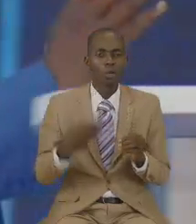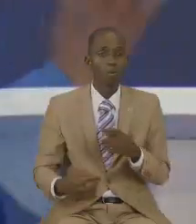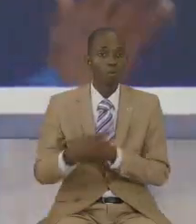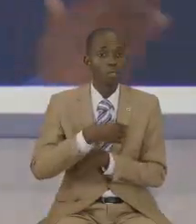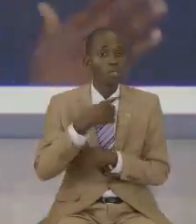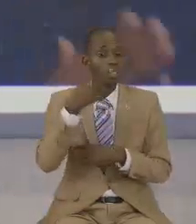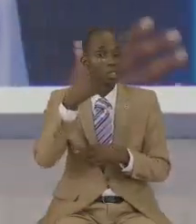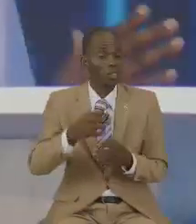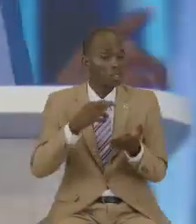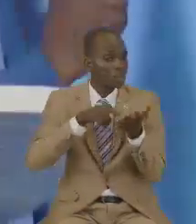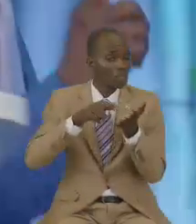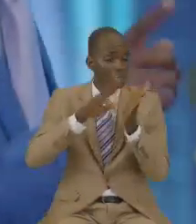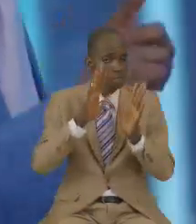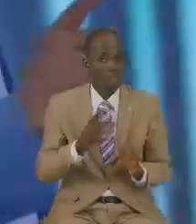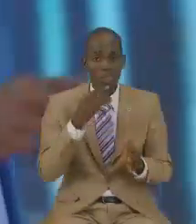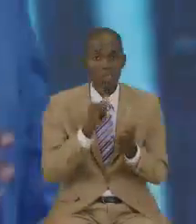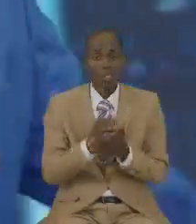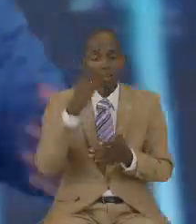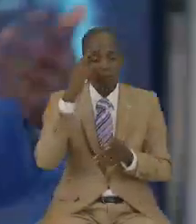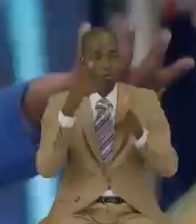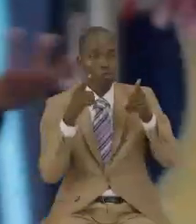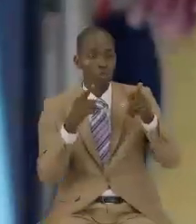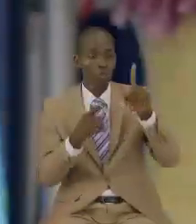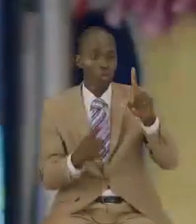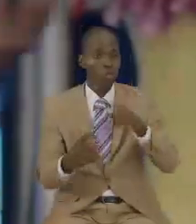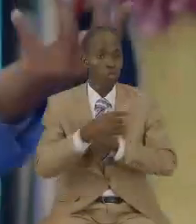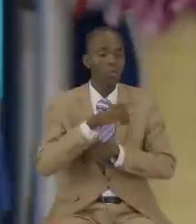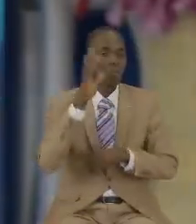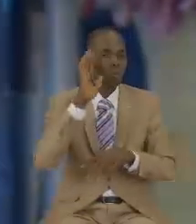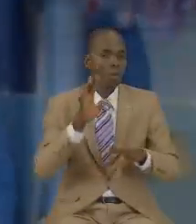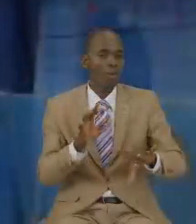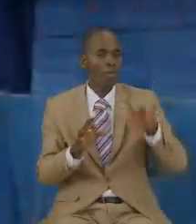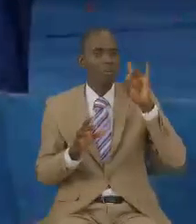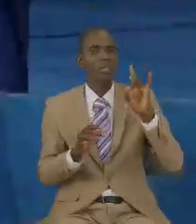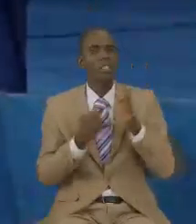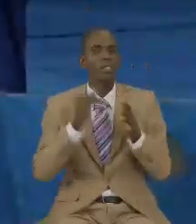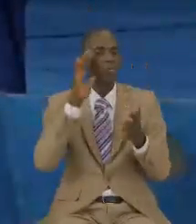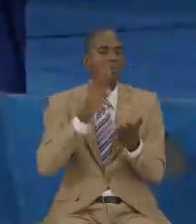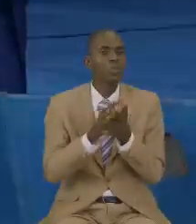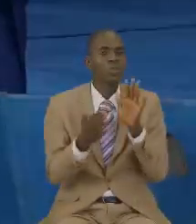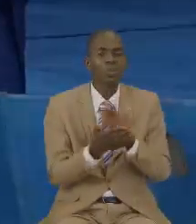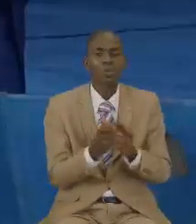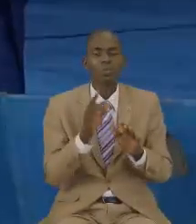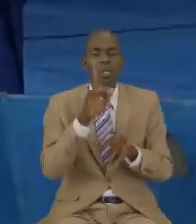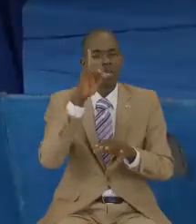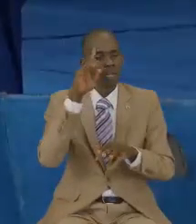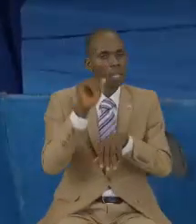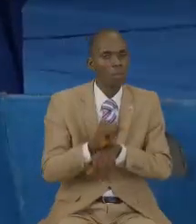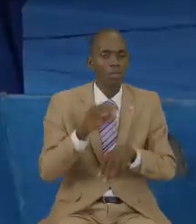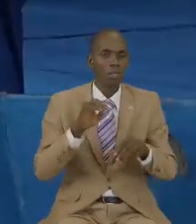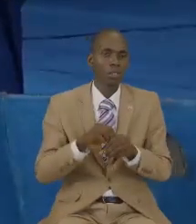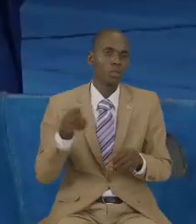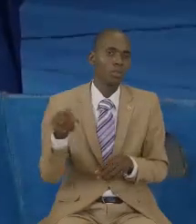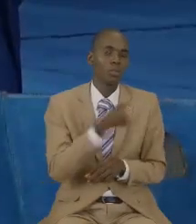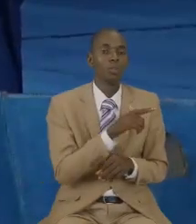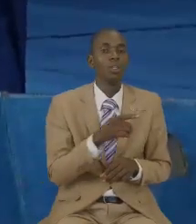for 21 days, you're fine automatically. It becomes what we call reflex action. You just do